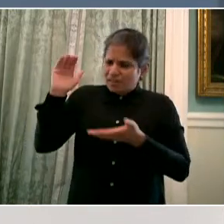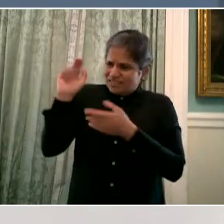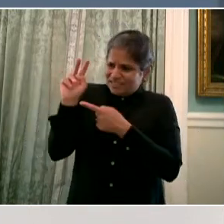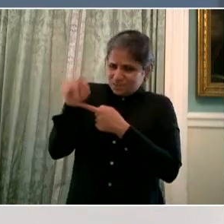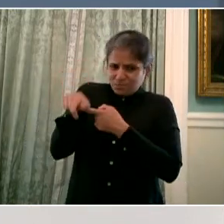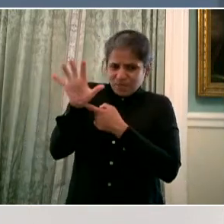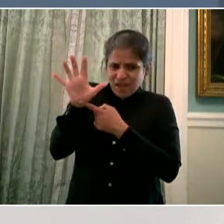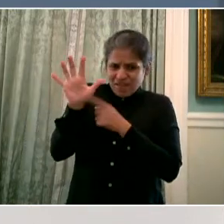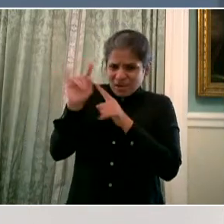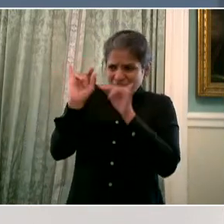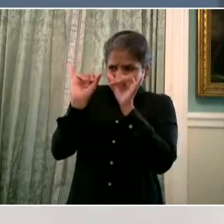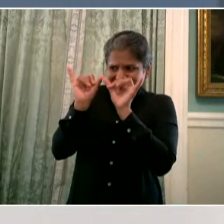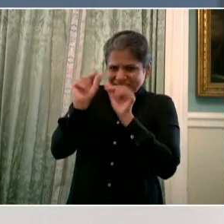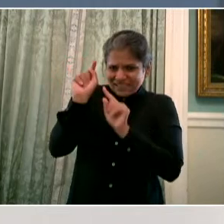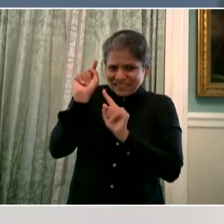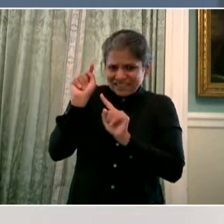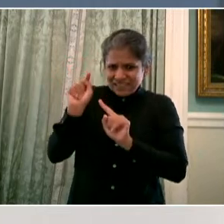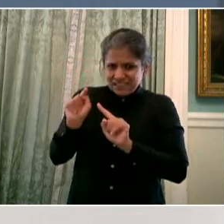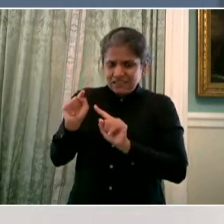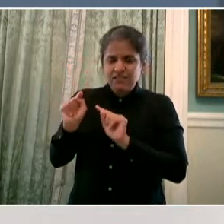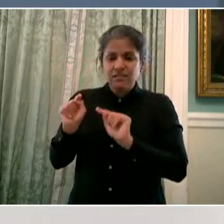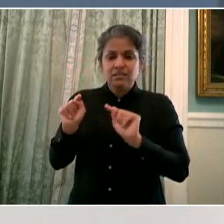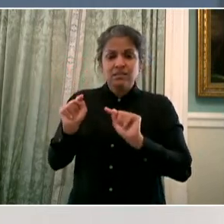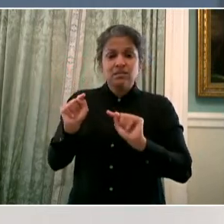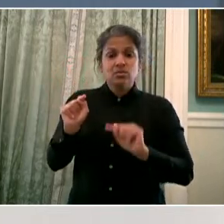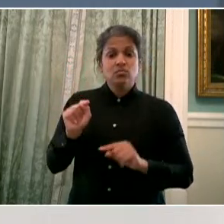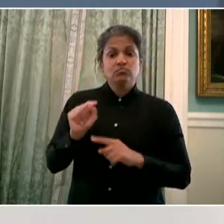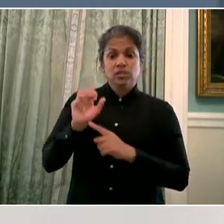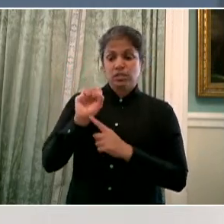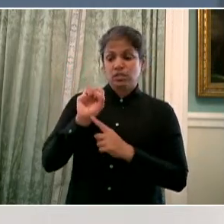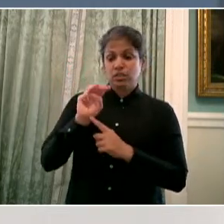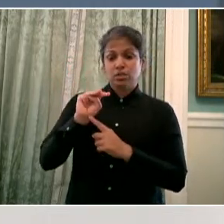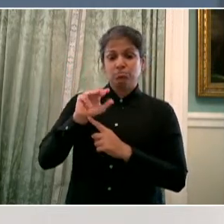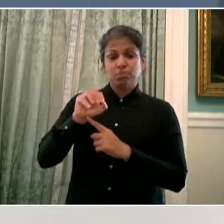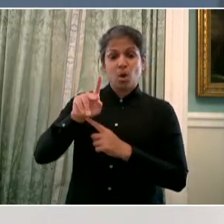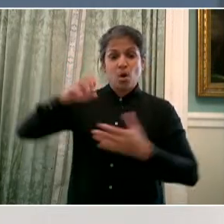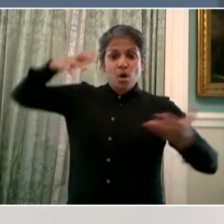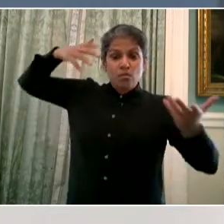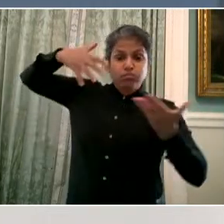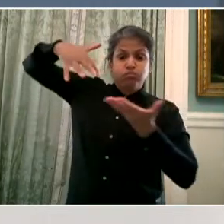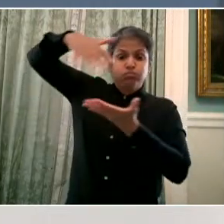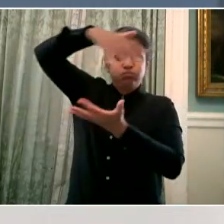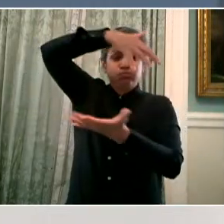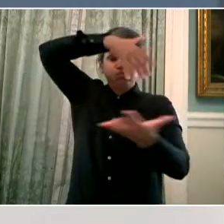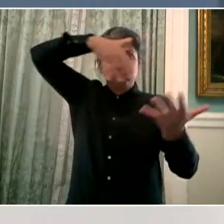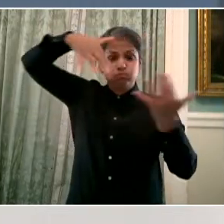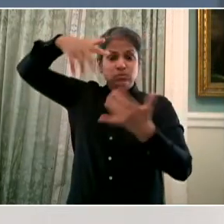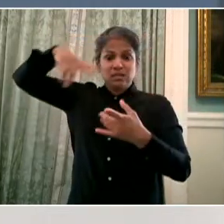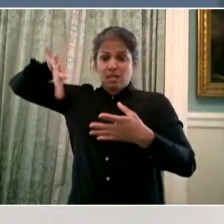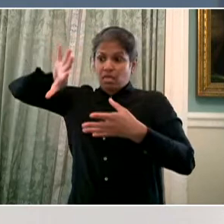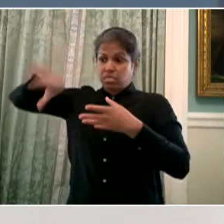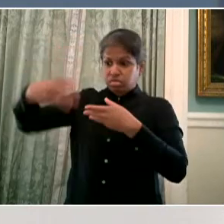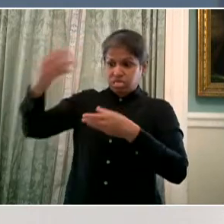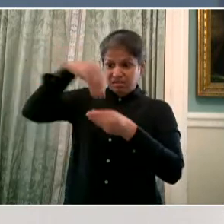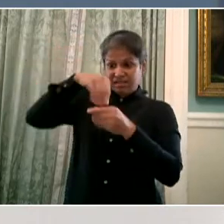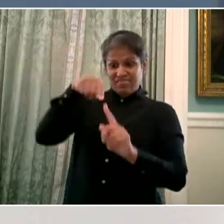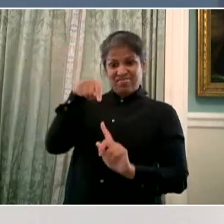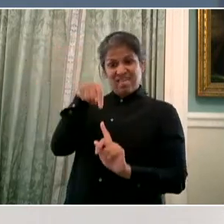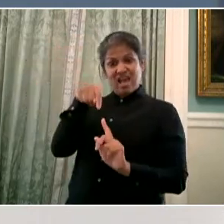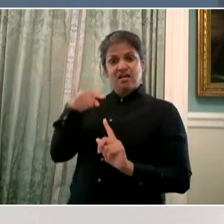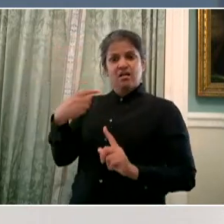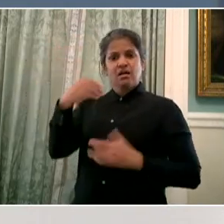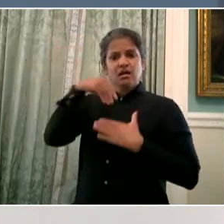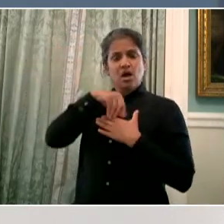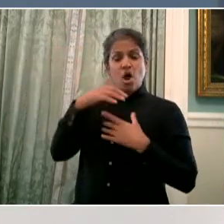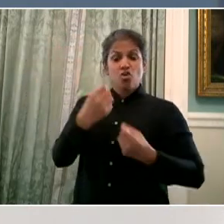major source of PM 2.5 quantity. So are car exhausts, building exhausts, which is why this city has led for